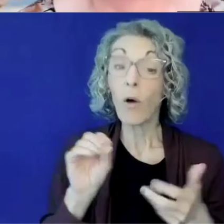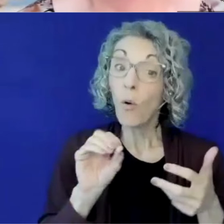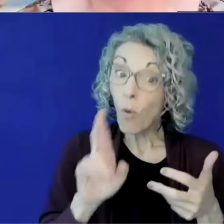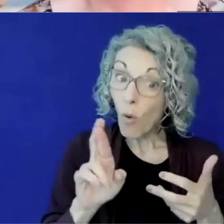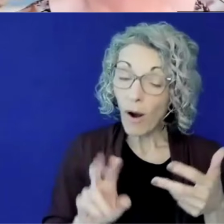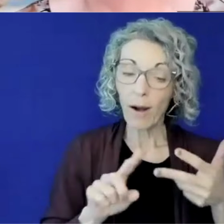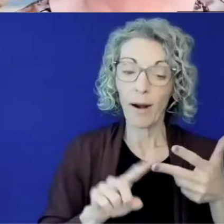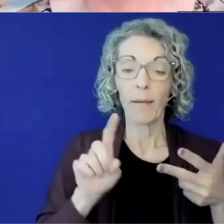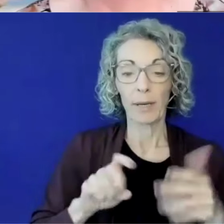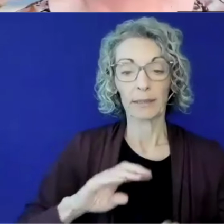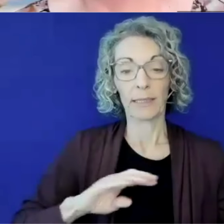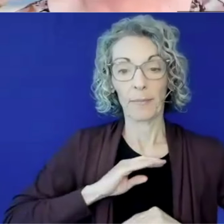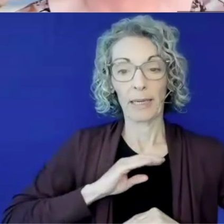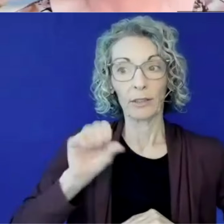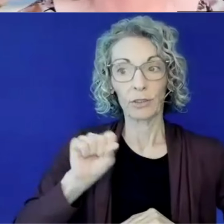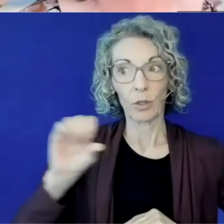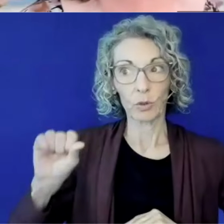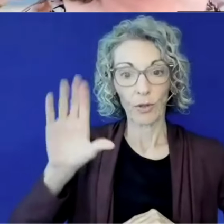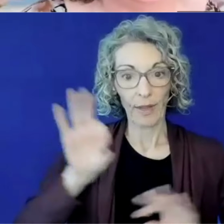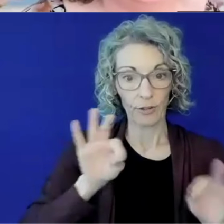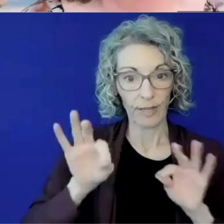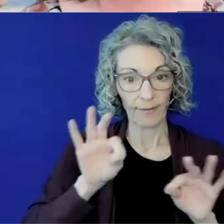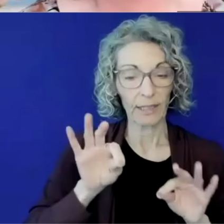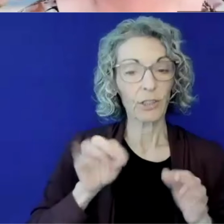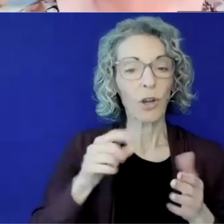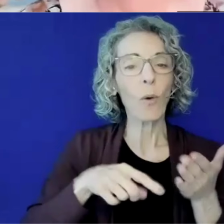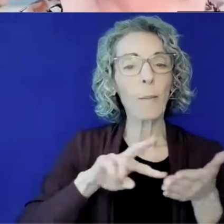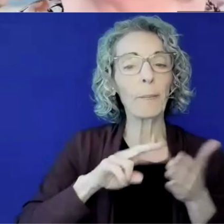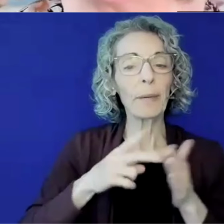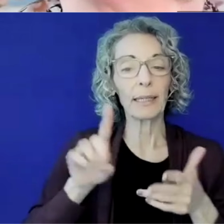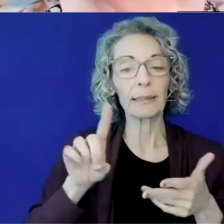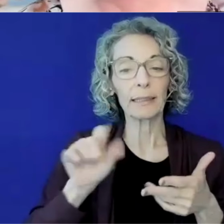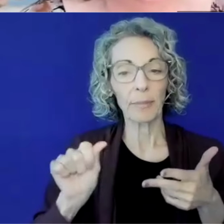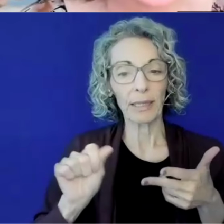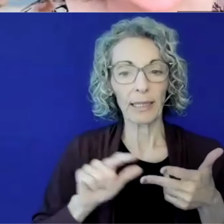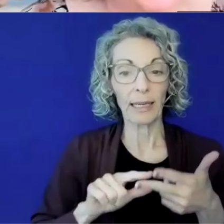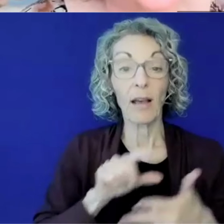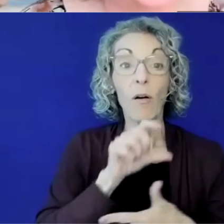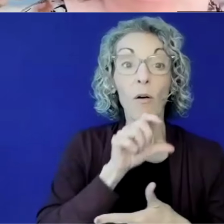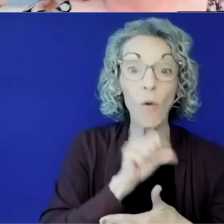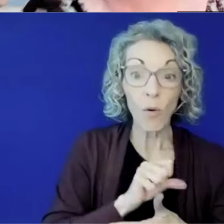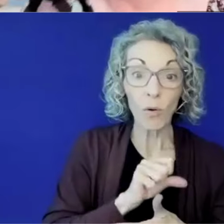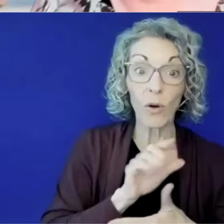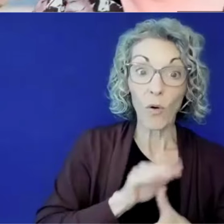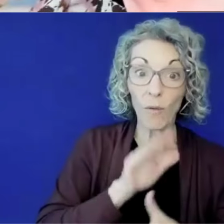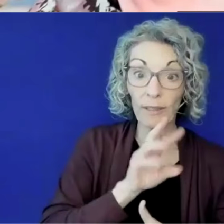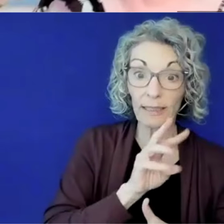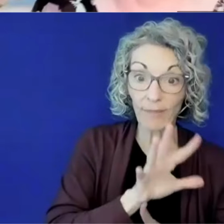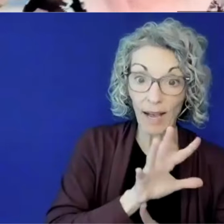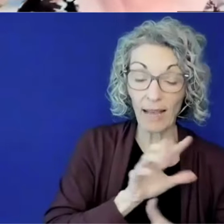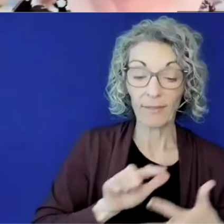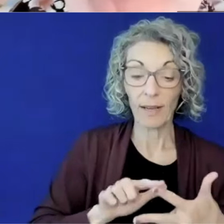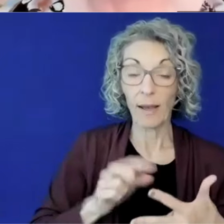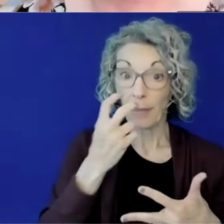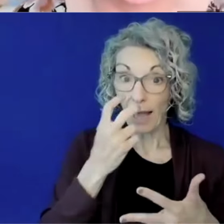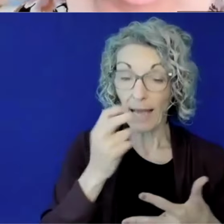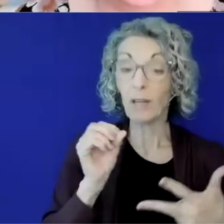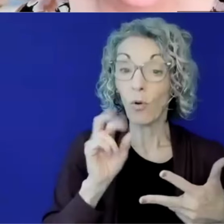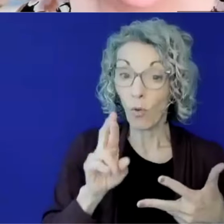Security definition of disability. So you have to be aged, blind, or disabled in order to be eligible